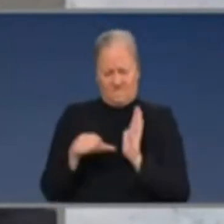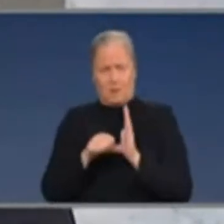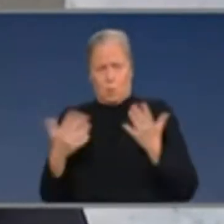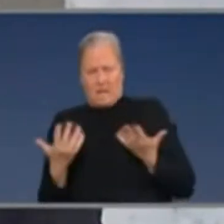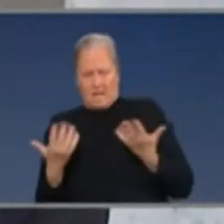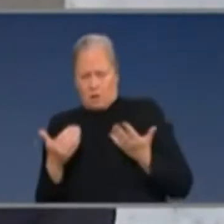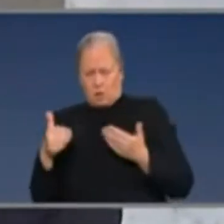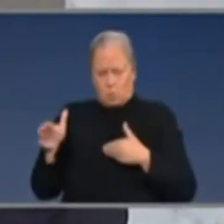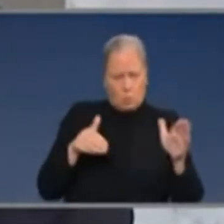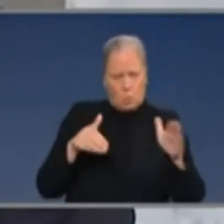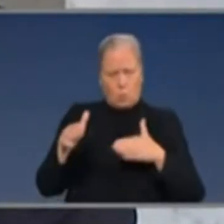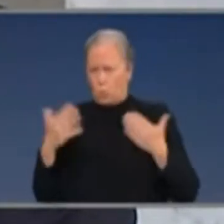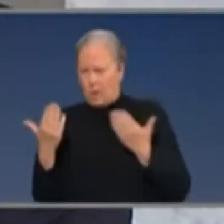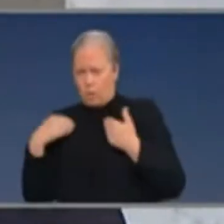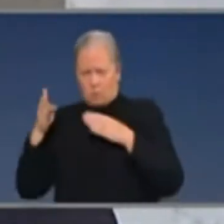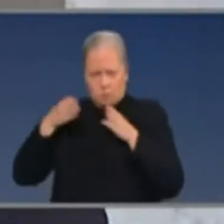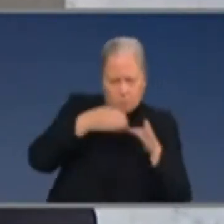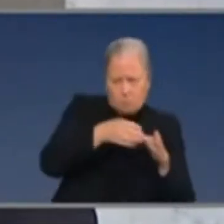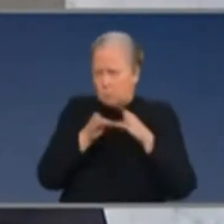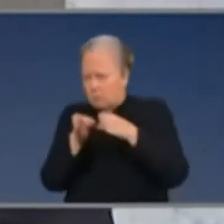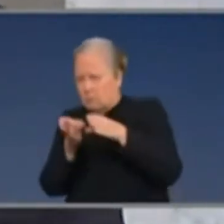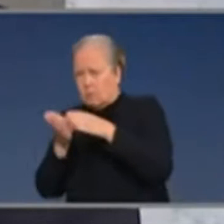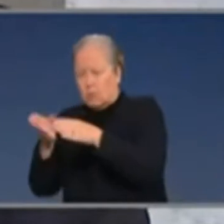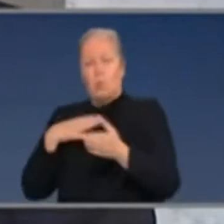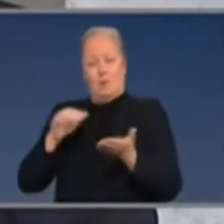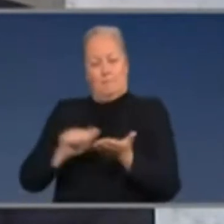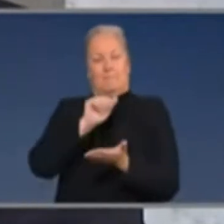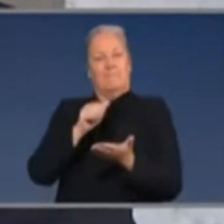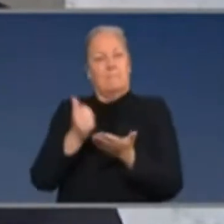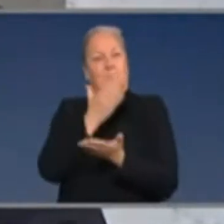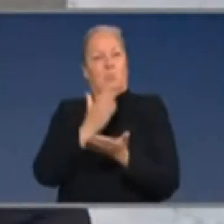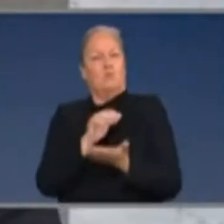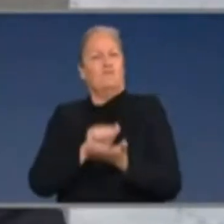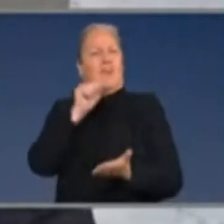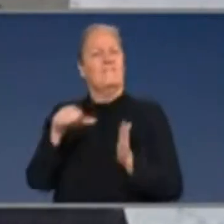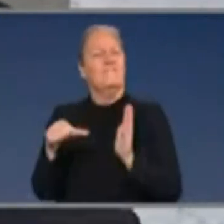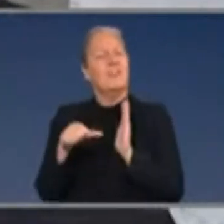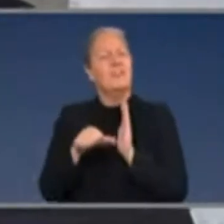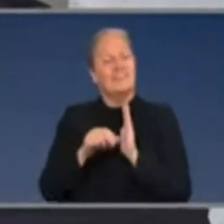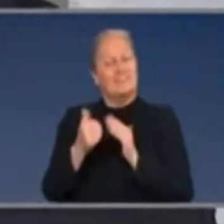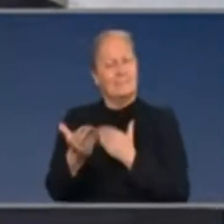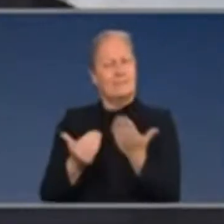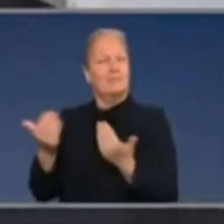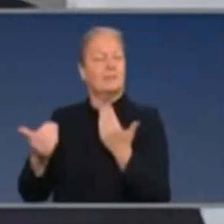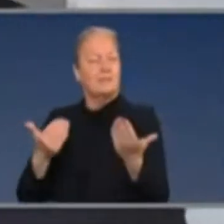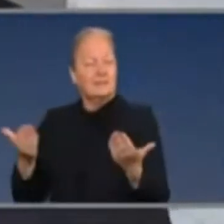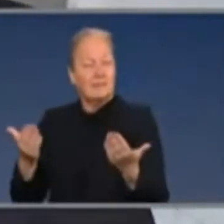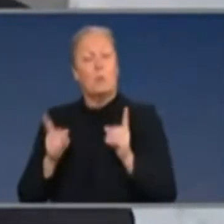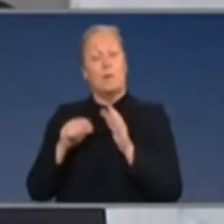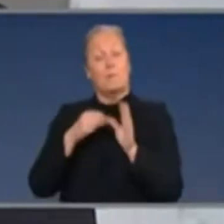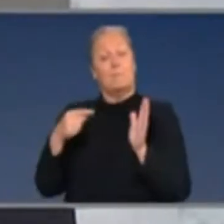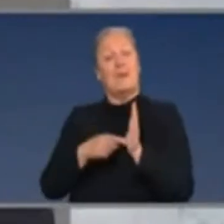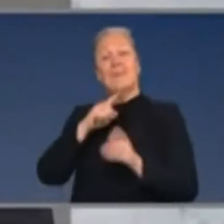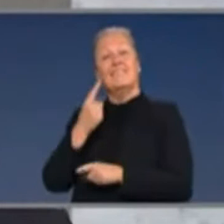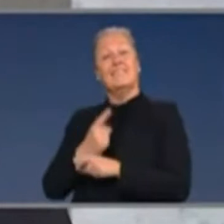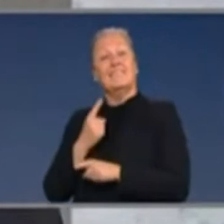and the channels through which funding is delivered is done properly. And that's why Pat rightly says that the hard work